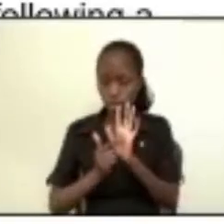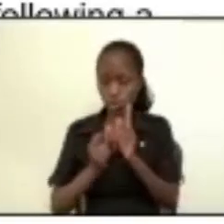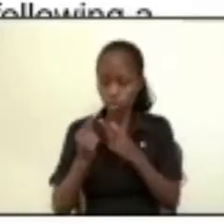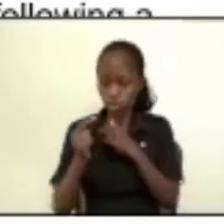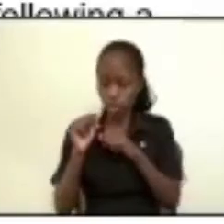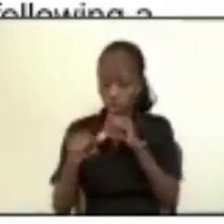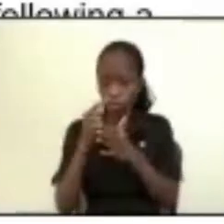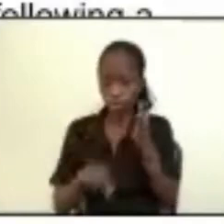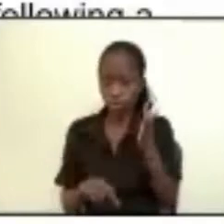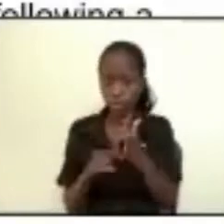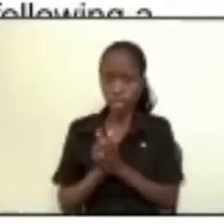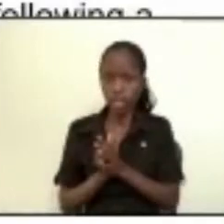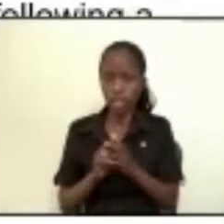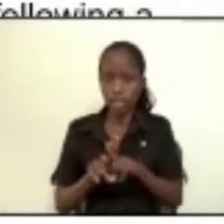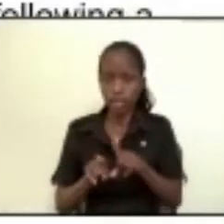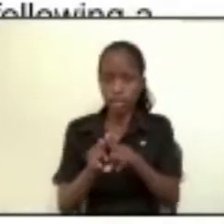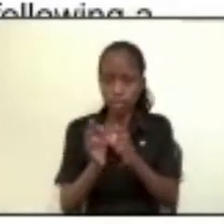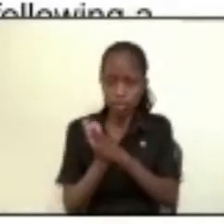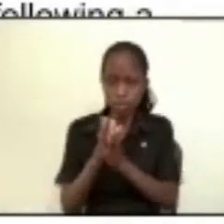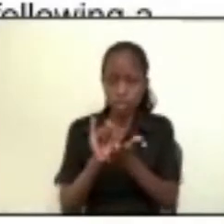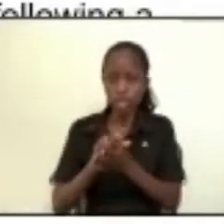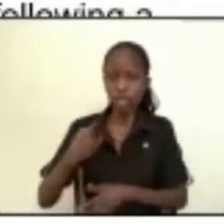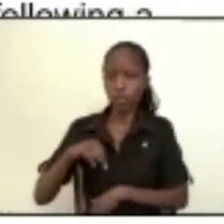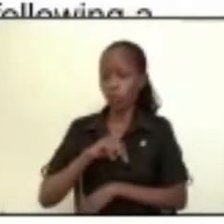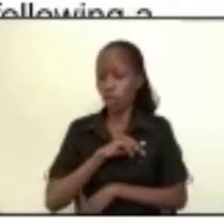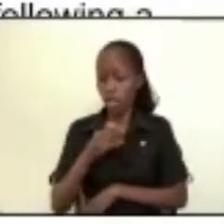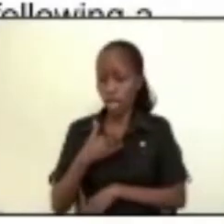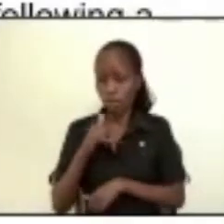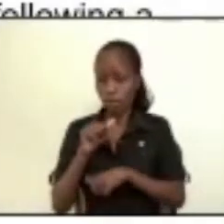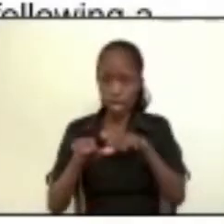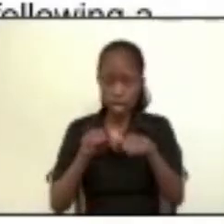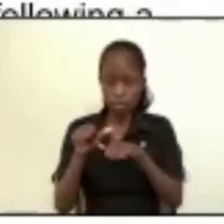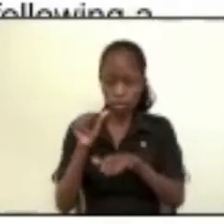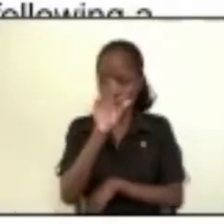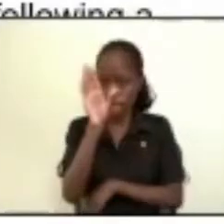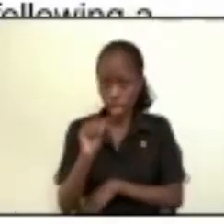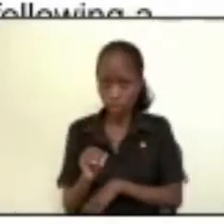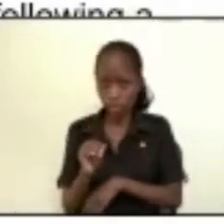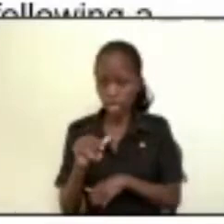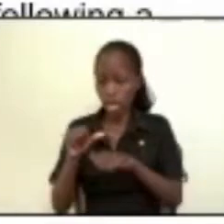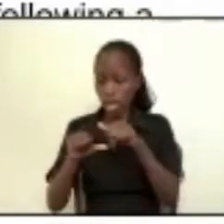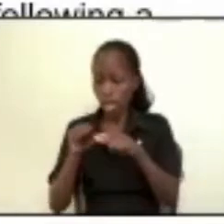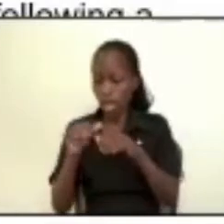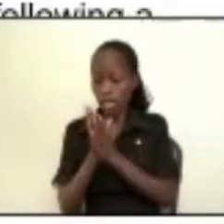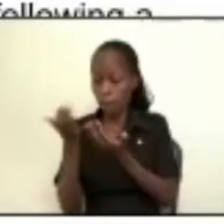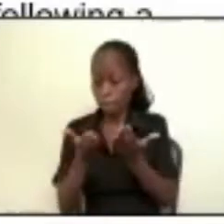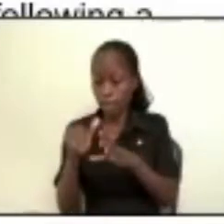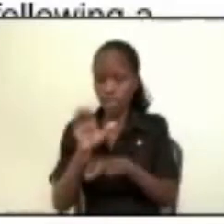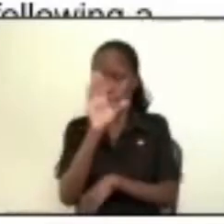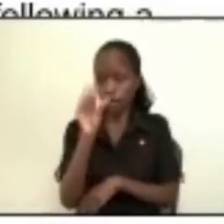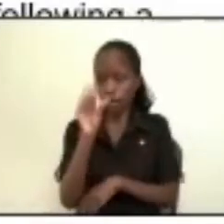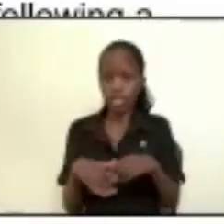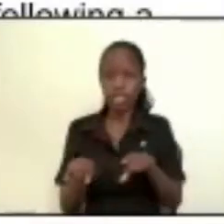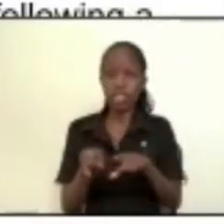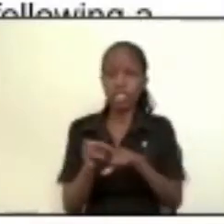the persistent narratives that we have about Africa on business in Africa. And